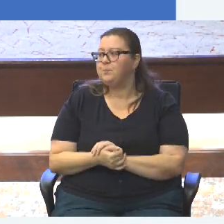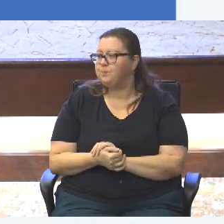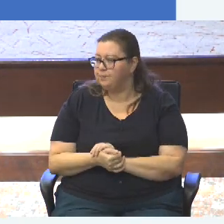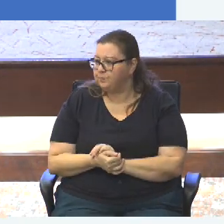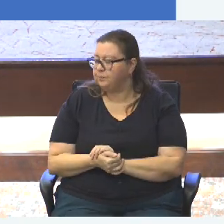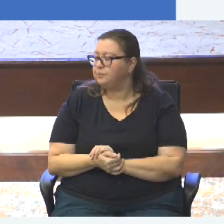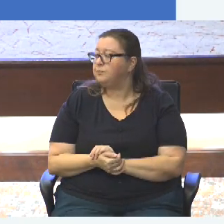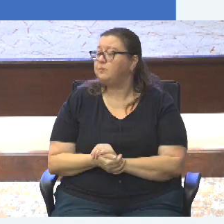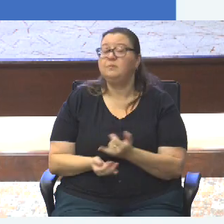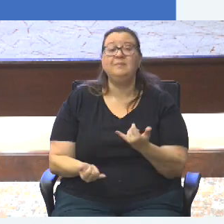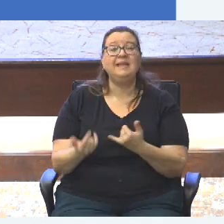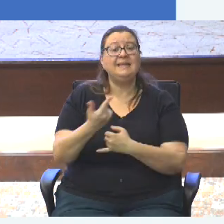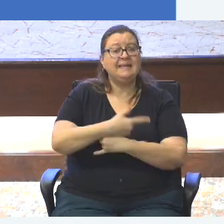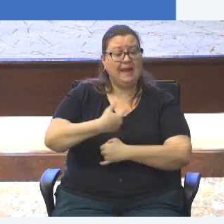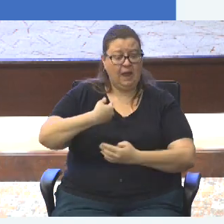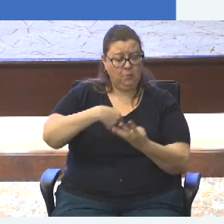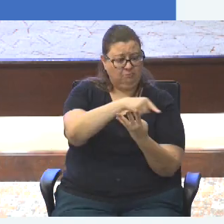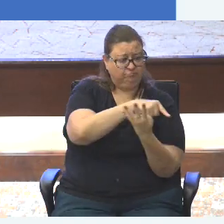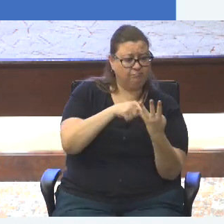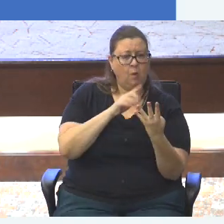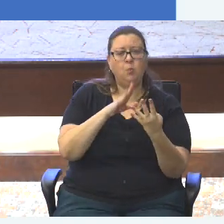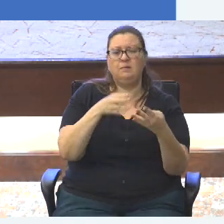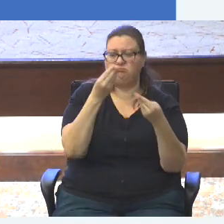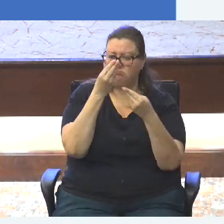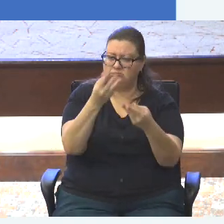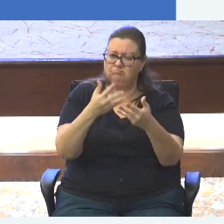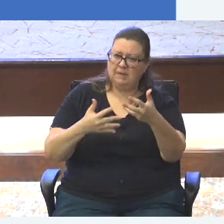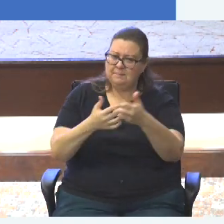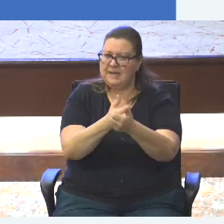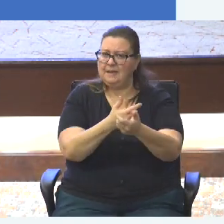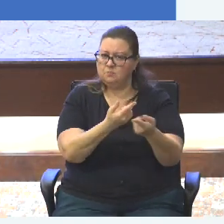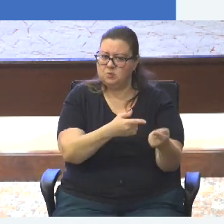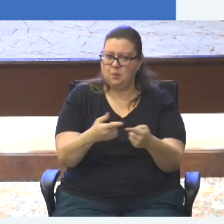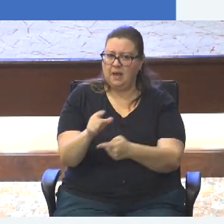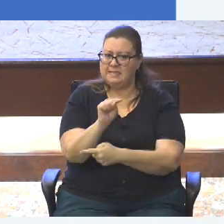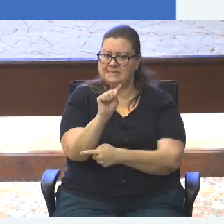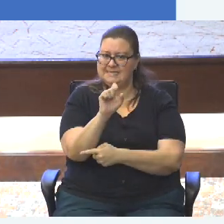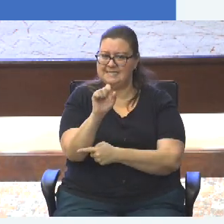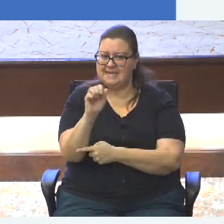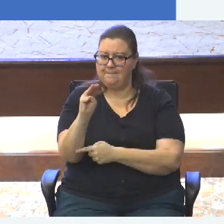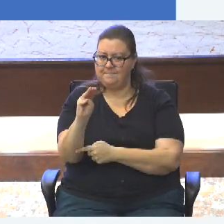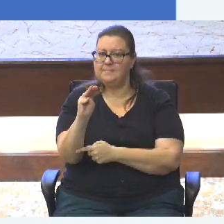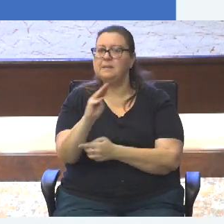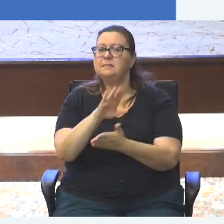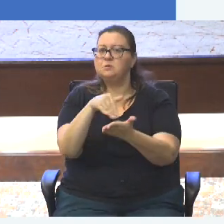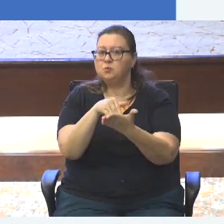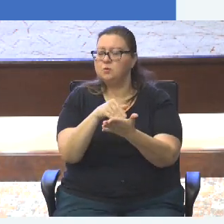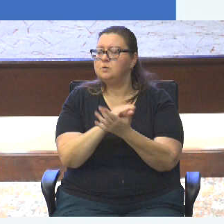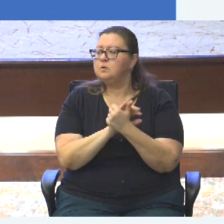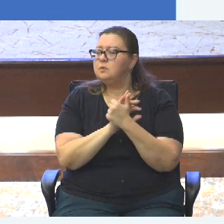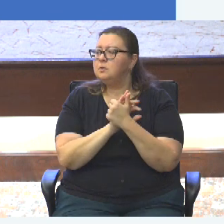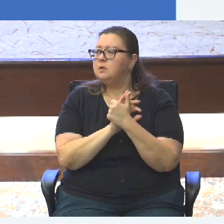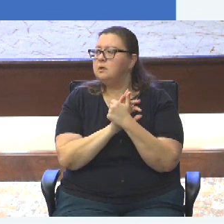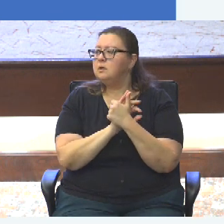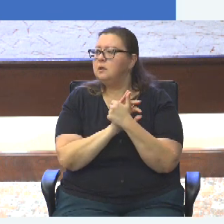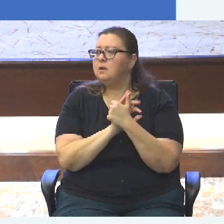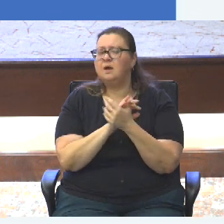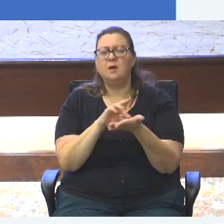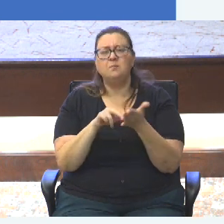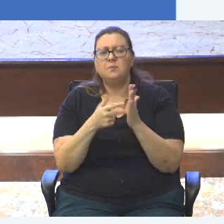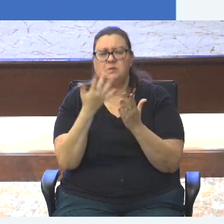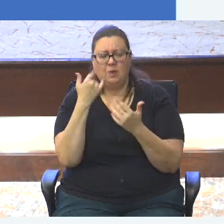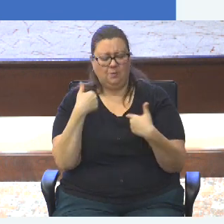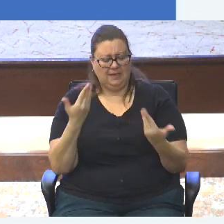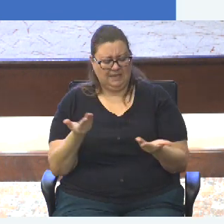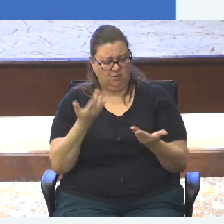So today we will be providing some updates on the STEAM Center. And so the purpose of why we are here,